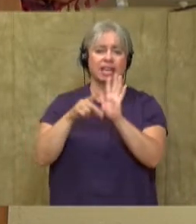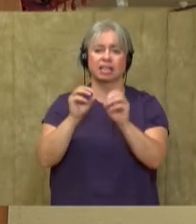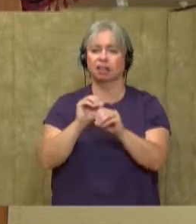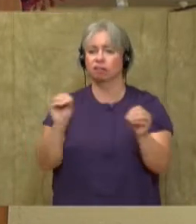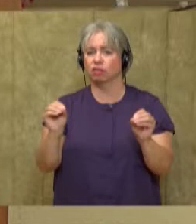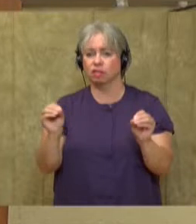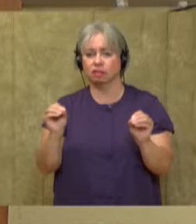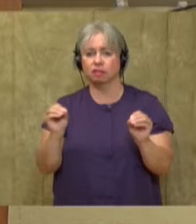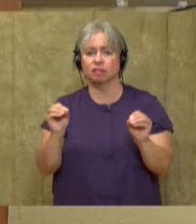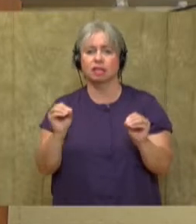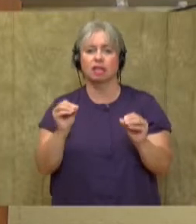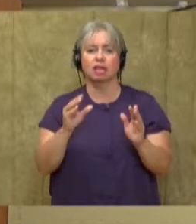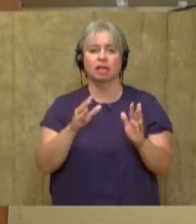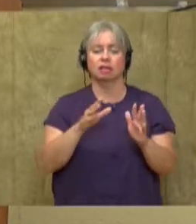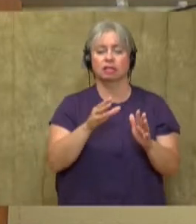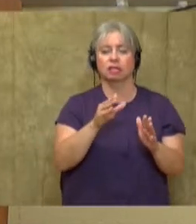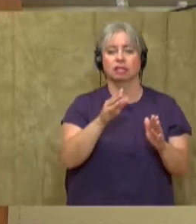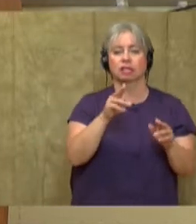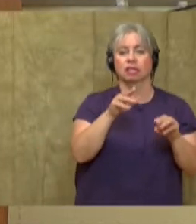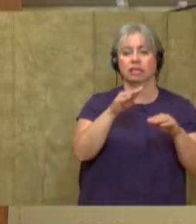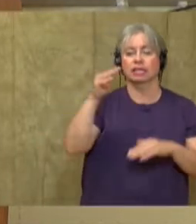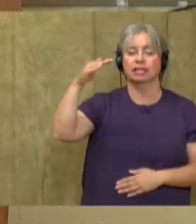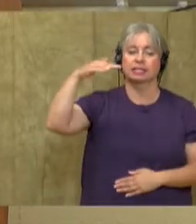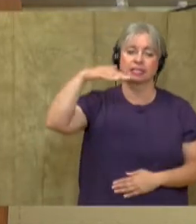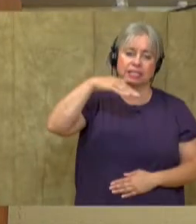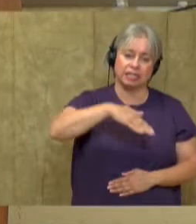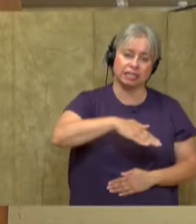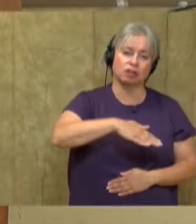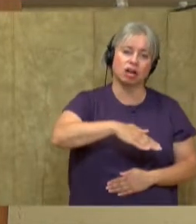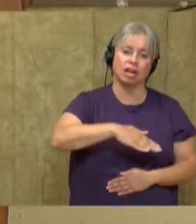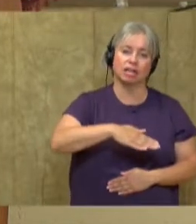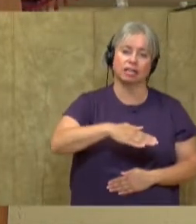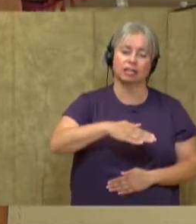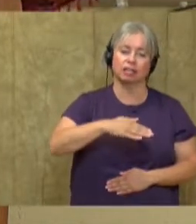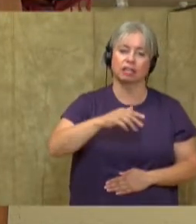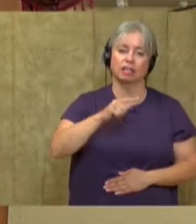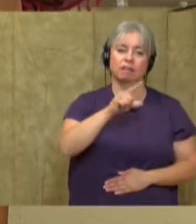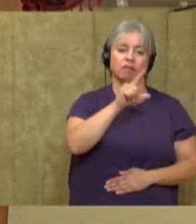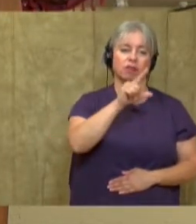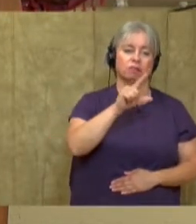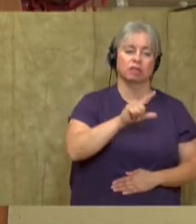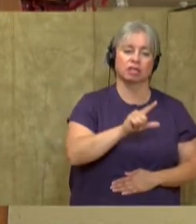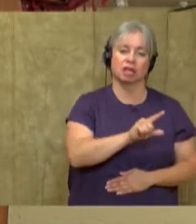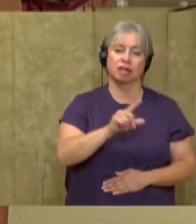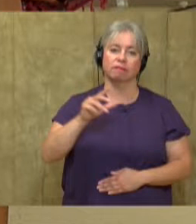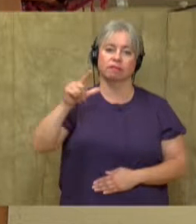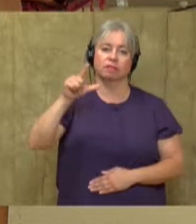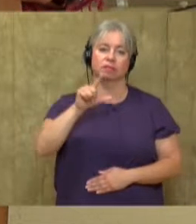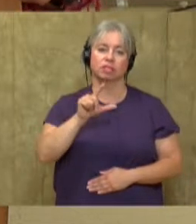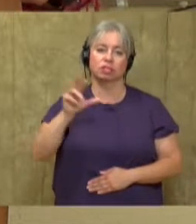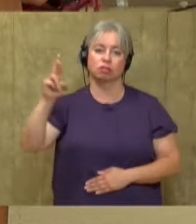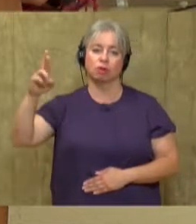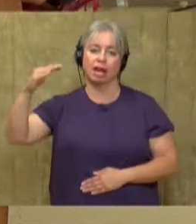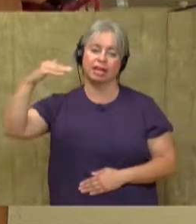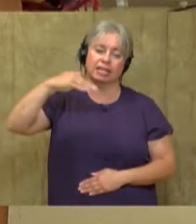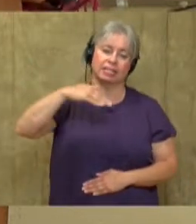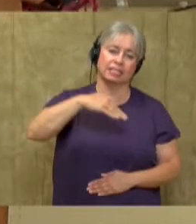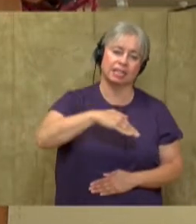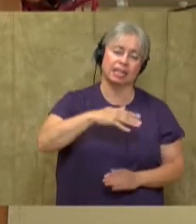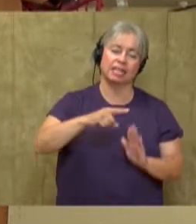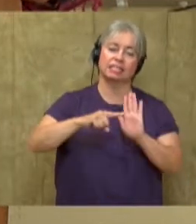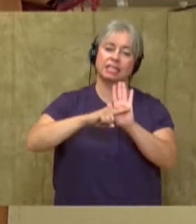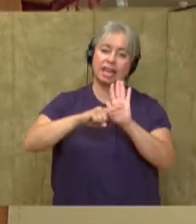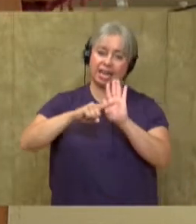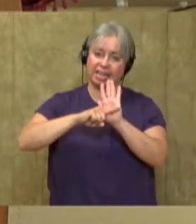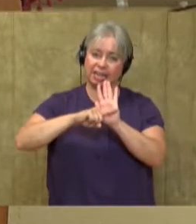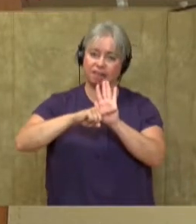what is our graph doing? It's declining from left to right. So this is actually negative association. So we